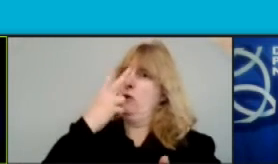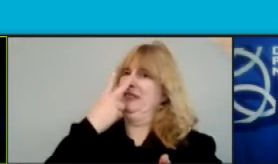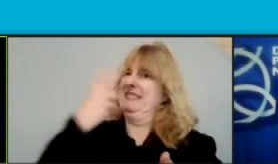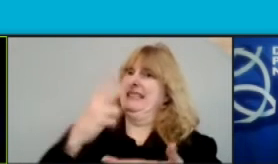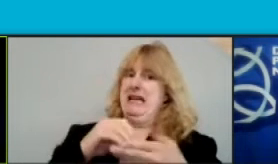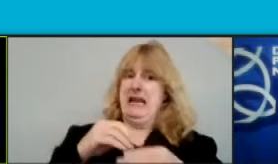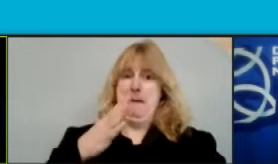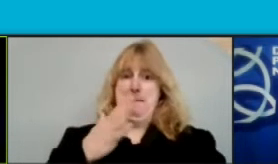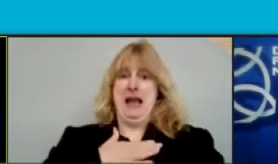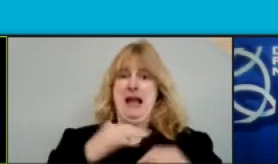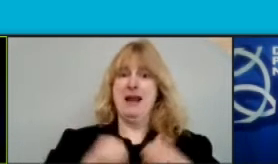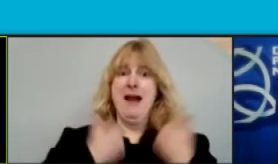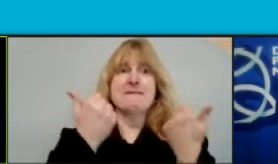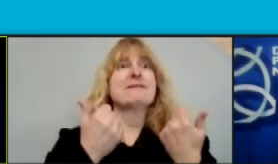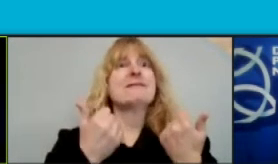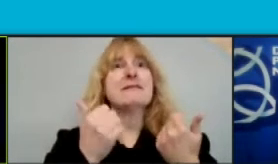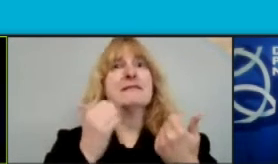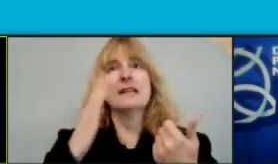lifetime,